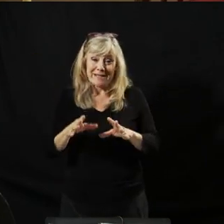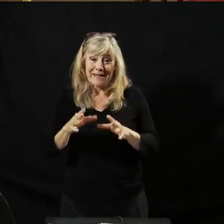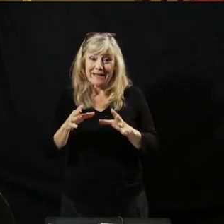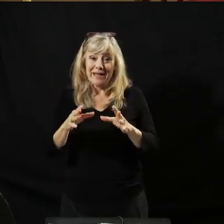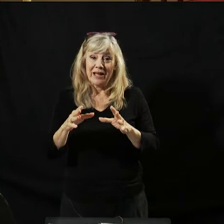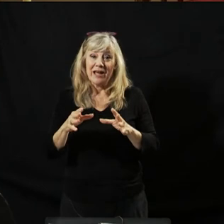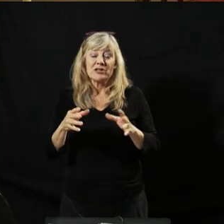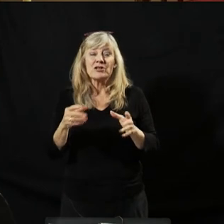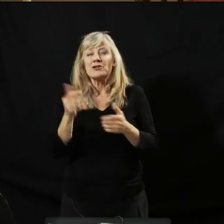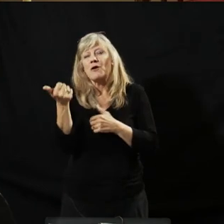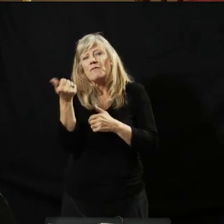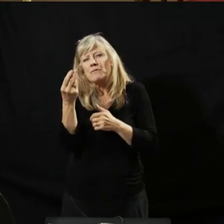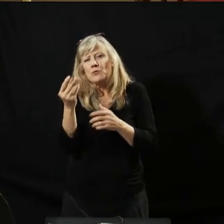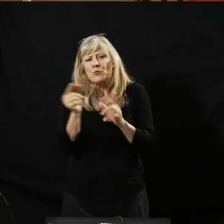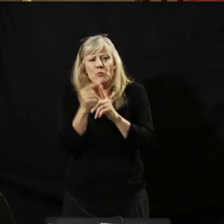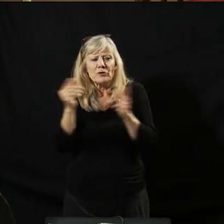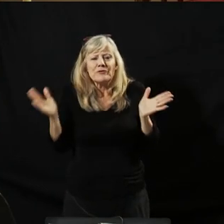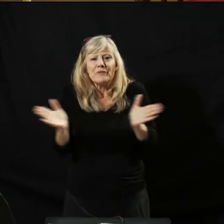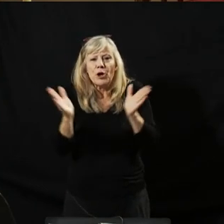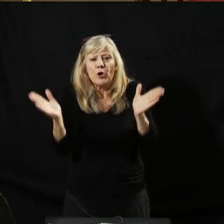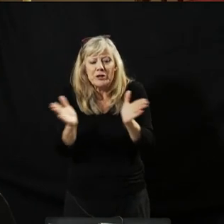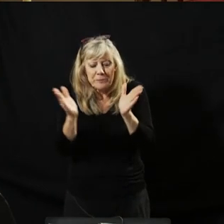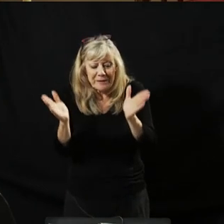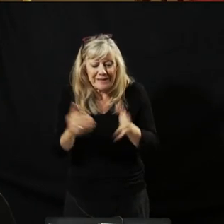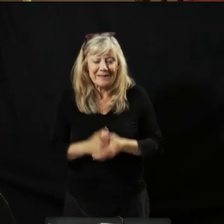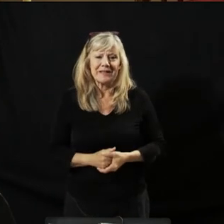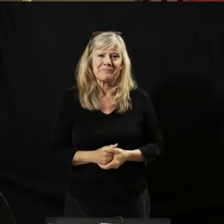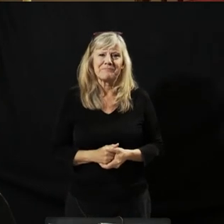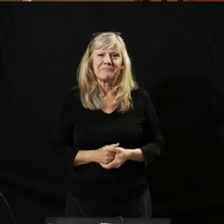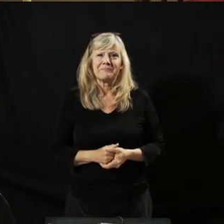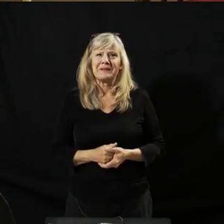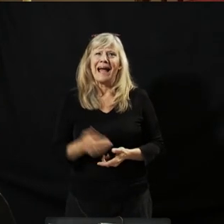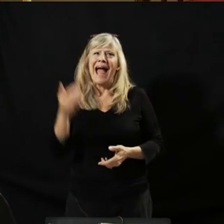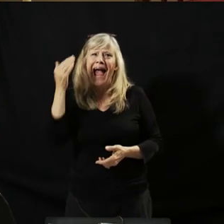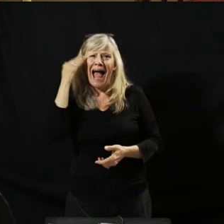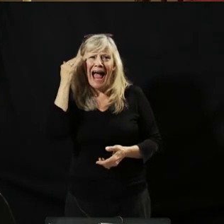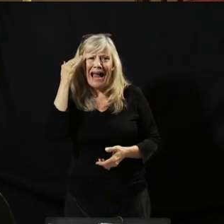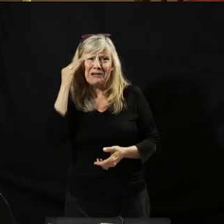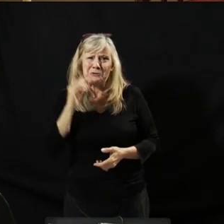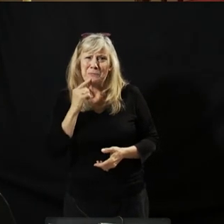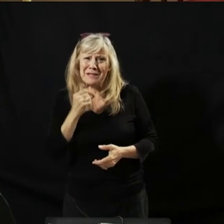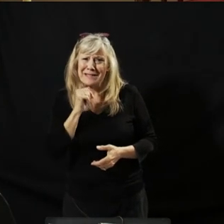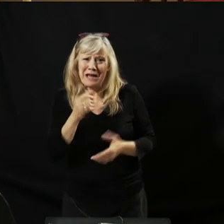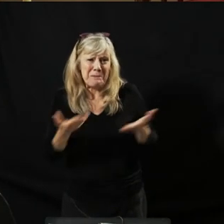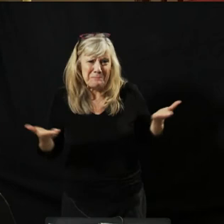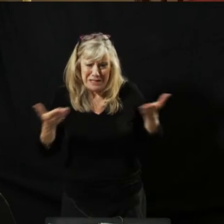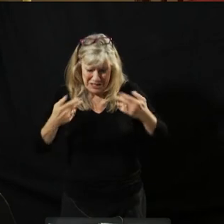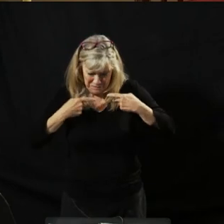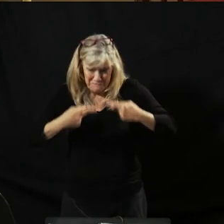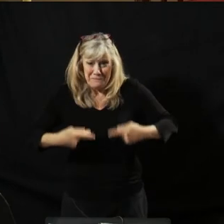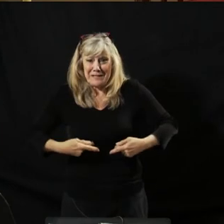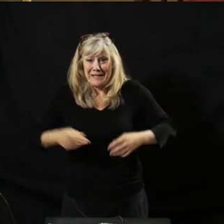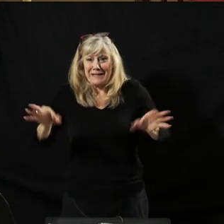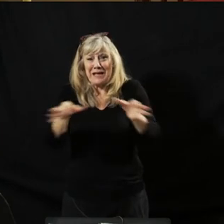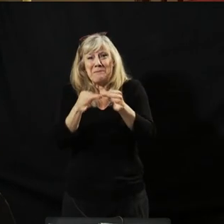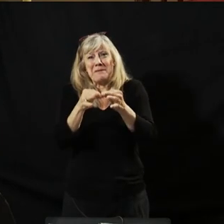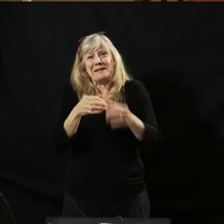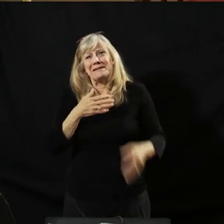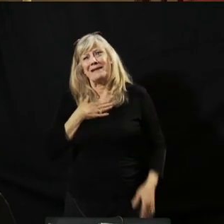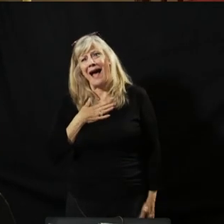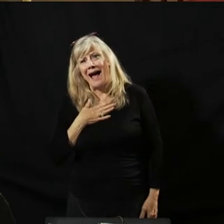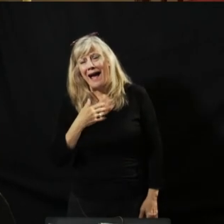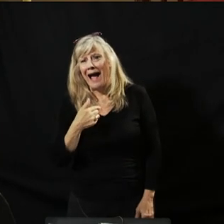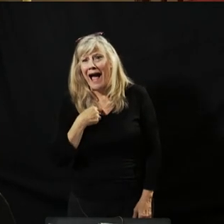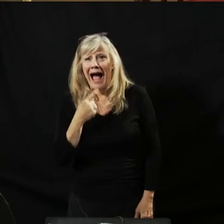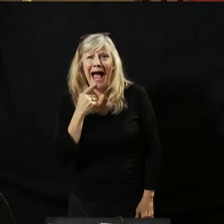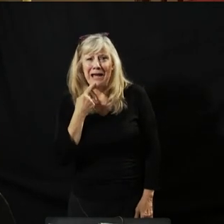words of encouragement. I know you miss being present at Mass physically. I miss being